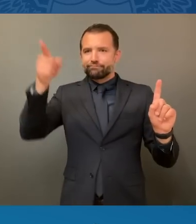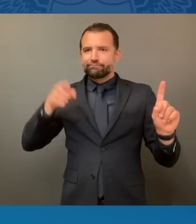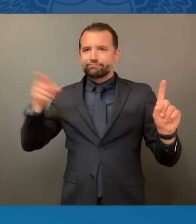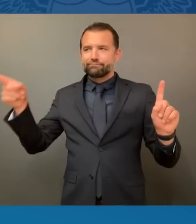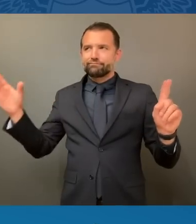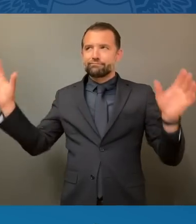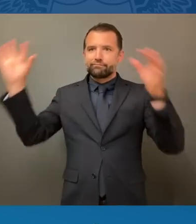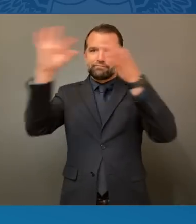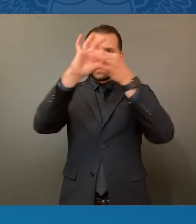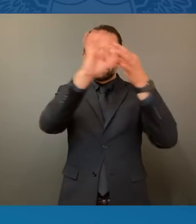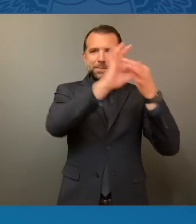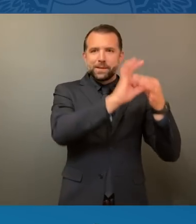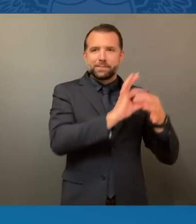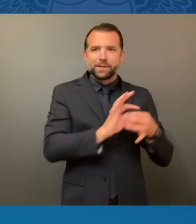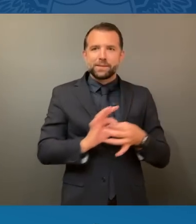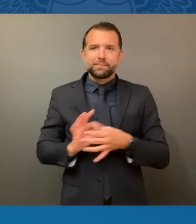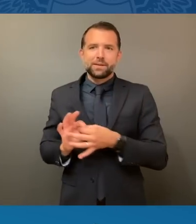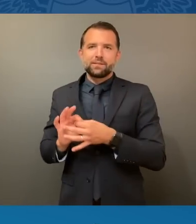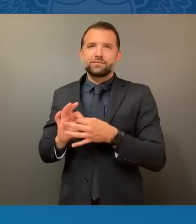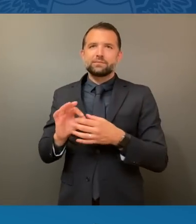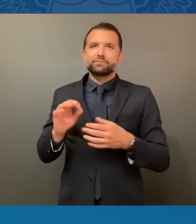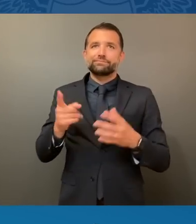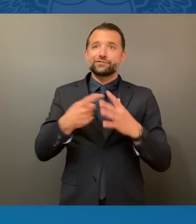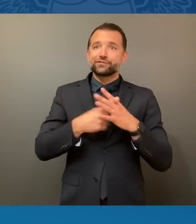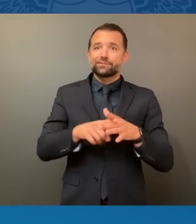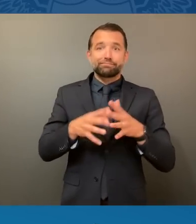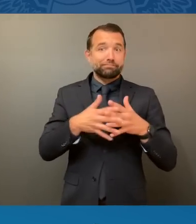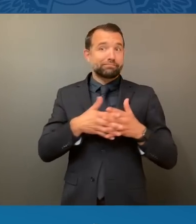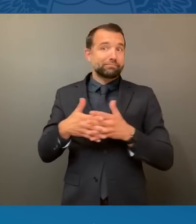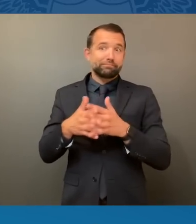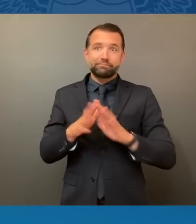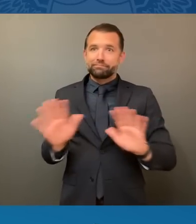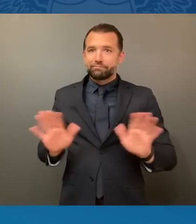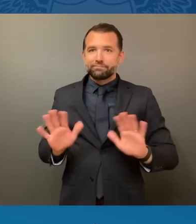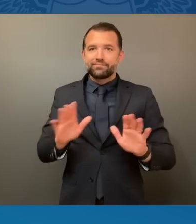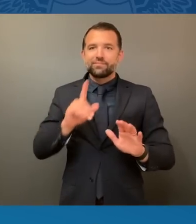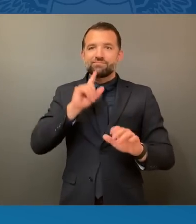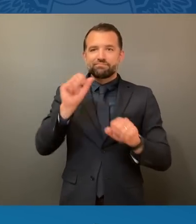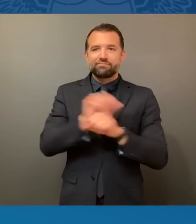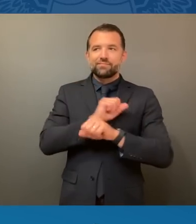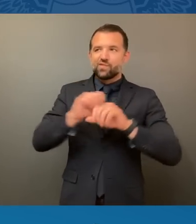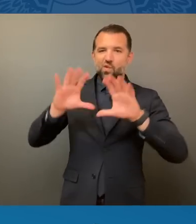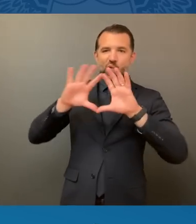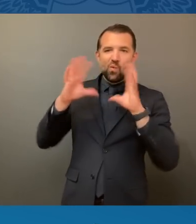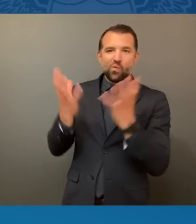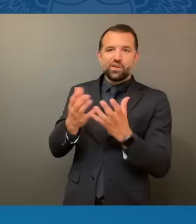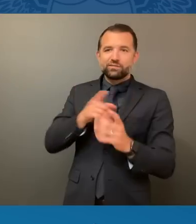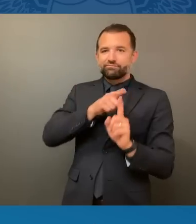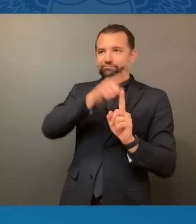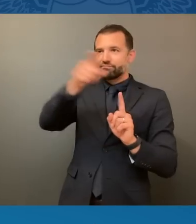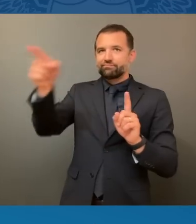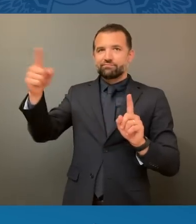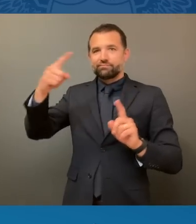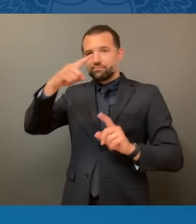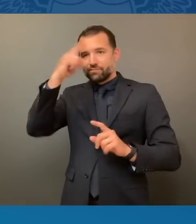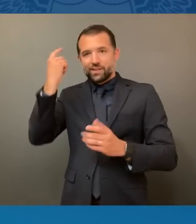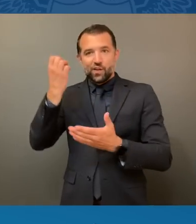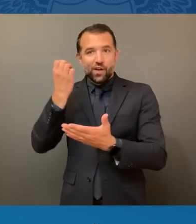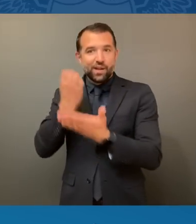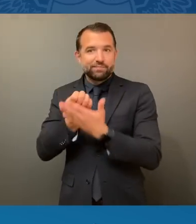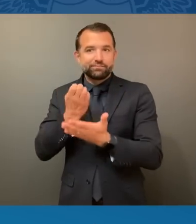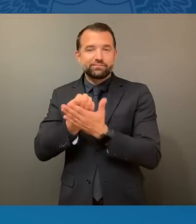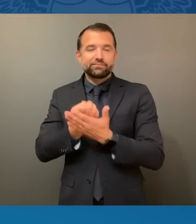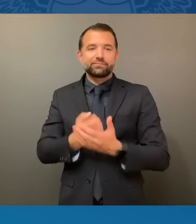country. But this is a global Black Economic Forum. Absolutely. And you brought in your work and your passion and